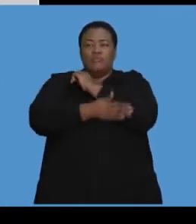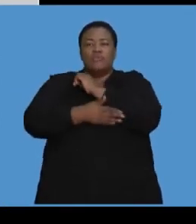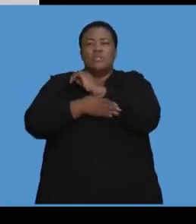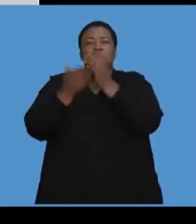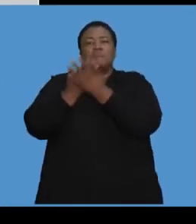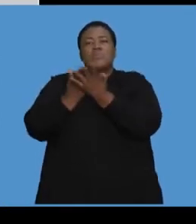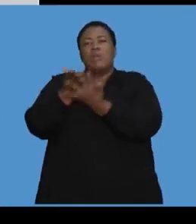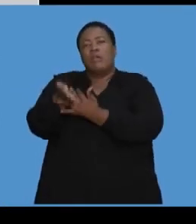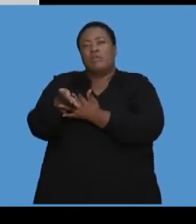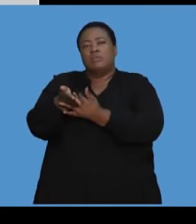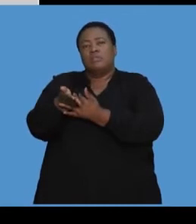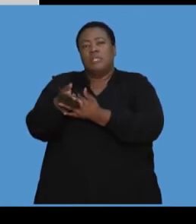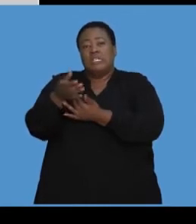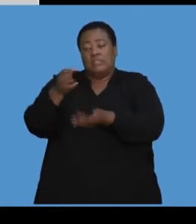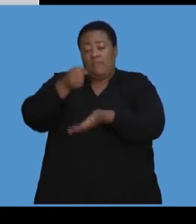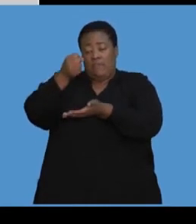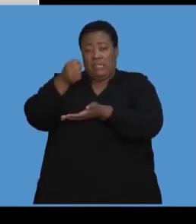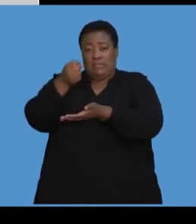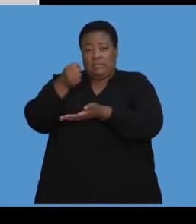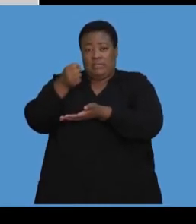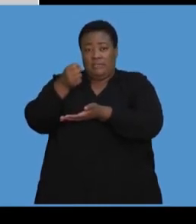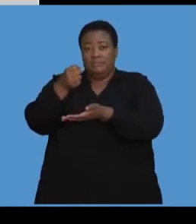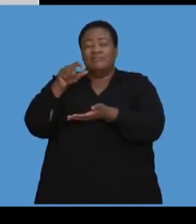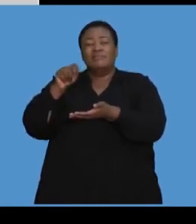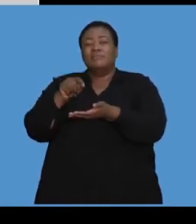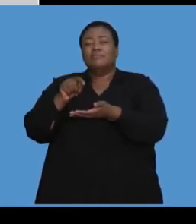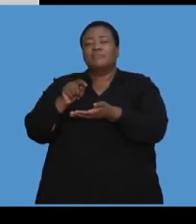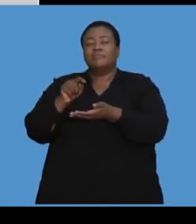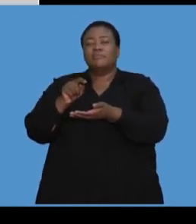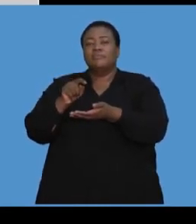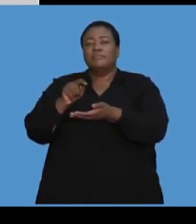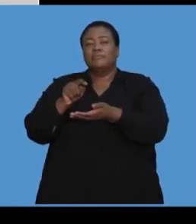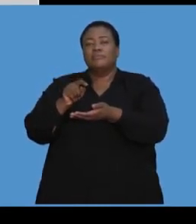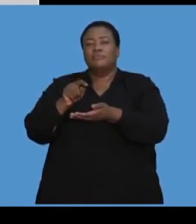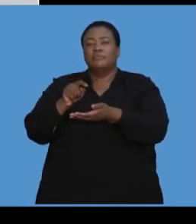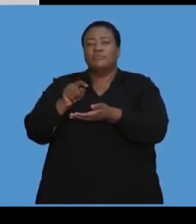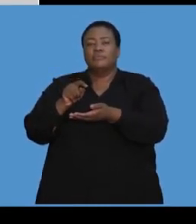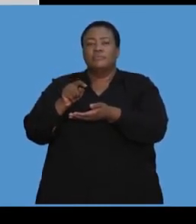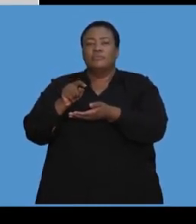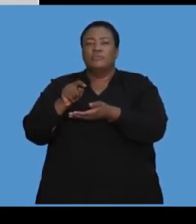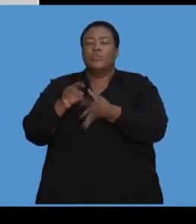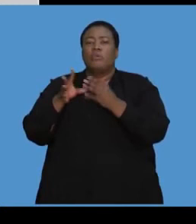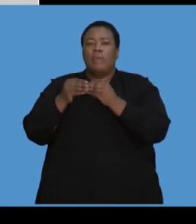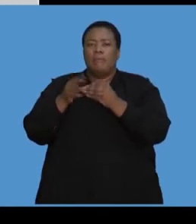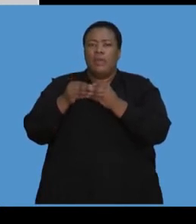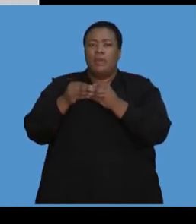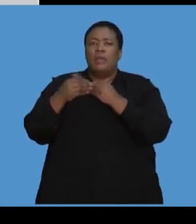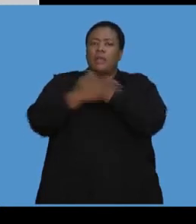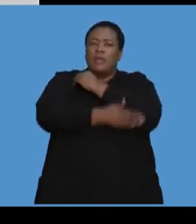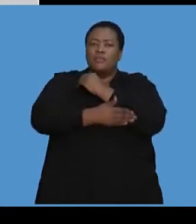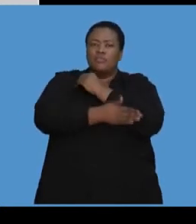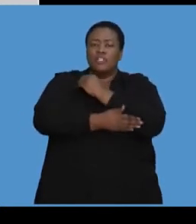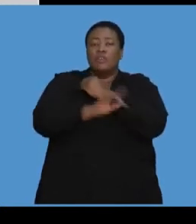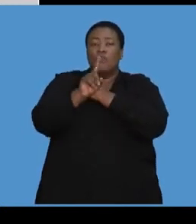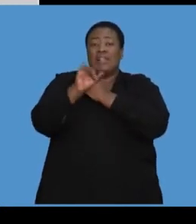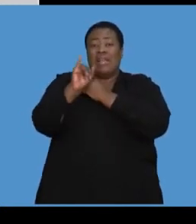to access funds. A financial instrument that is distributed among member countries of the